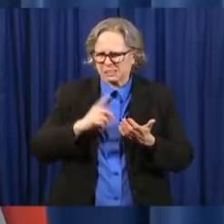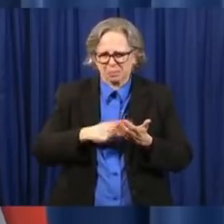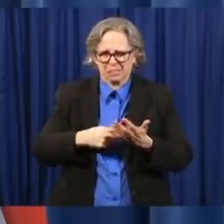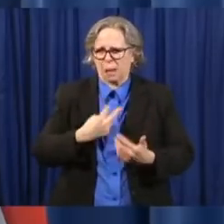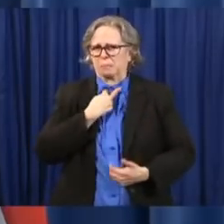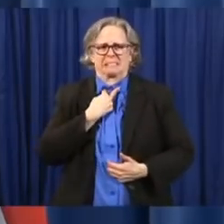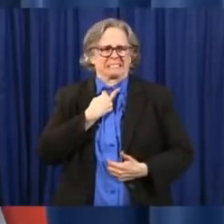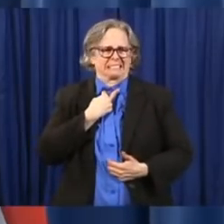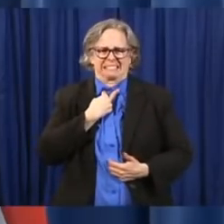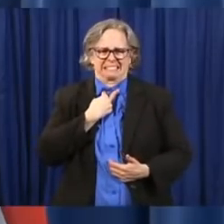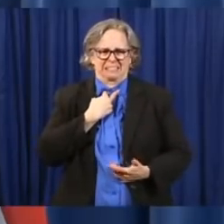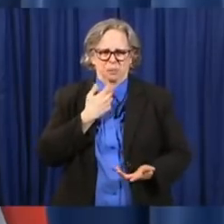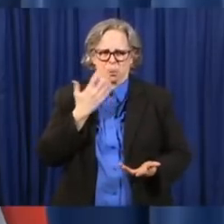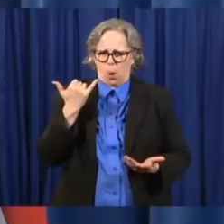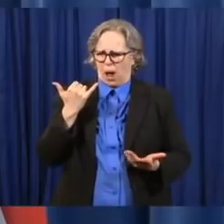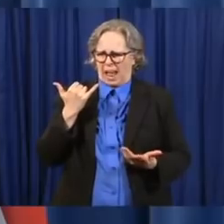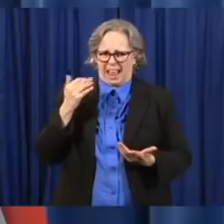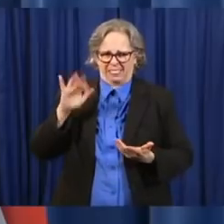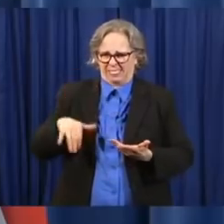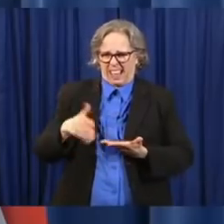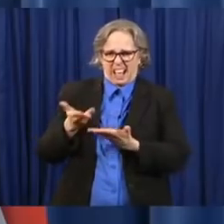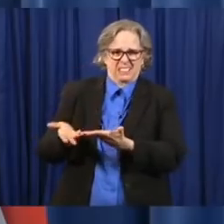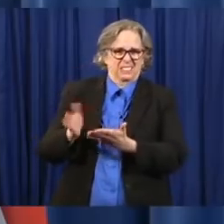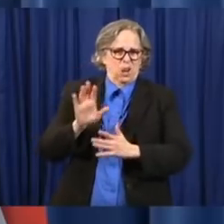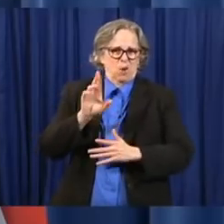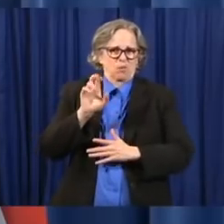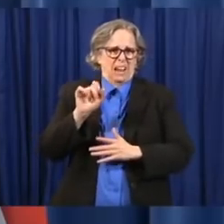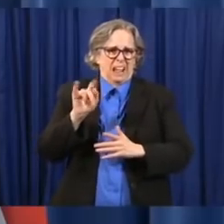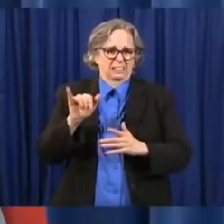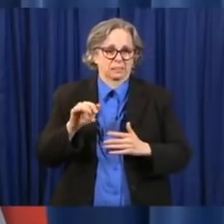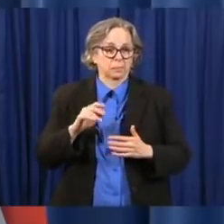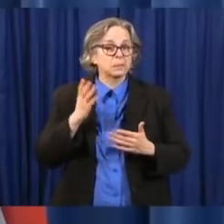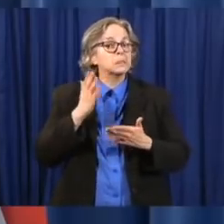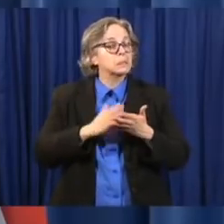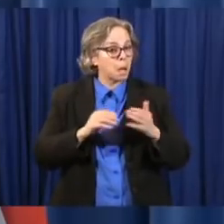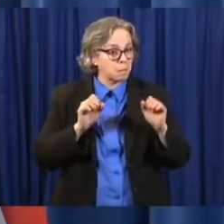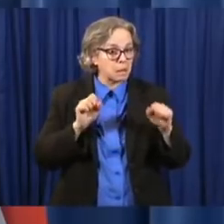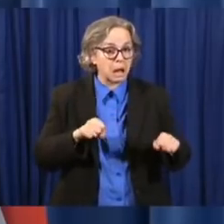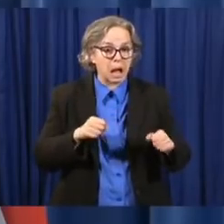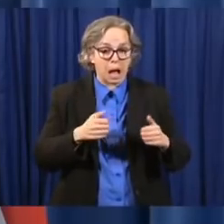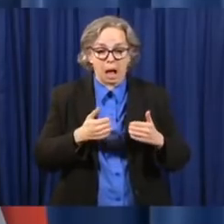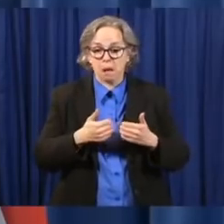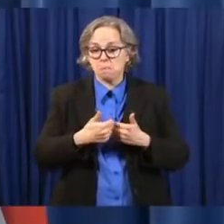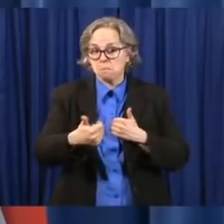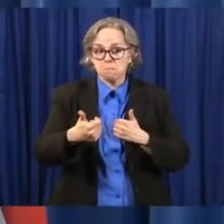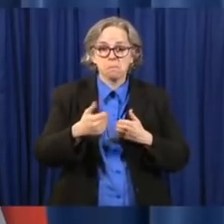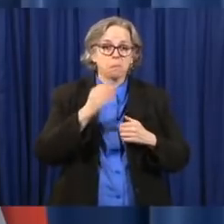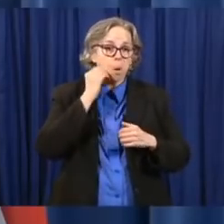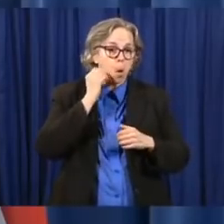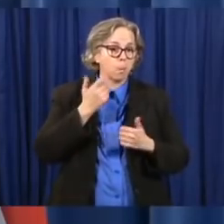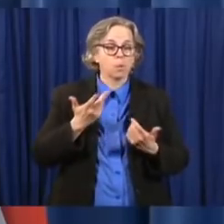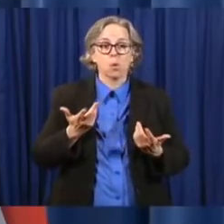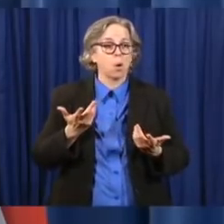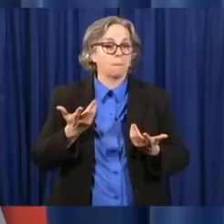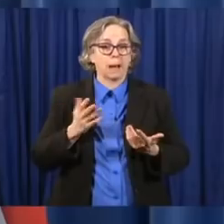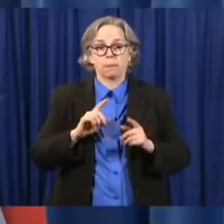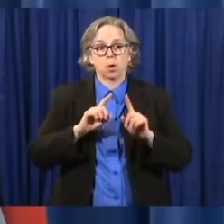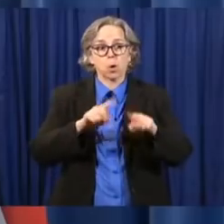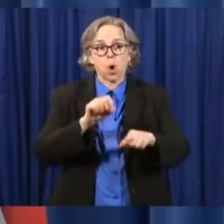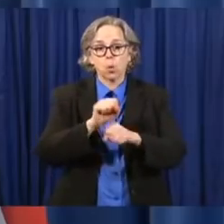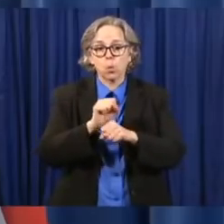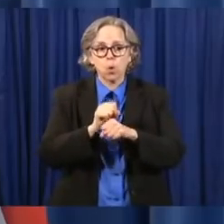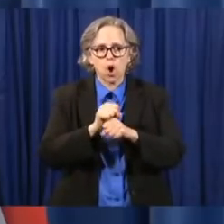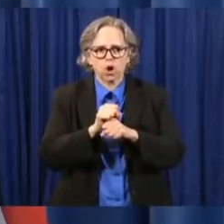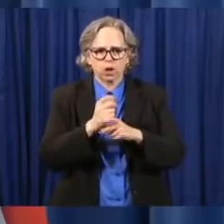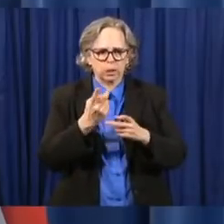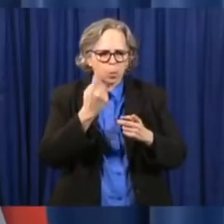But there are some jobs that you can work from home. There are also jobs that you could be more isolated at work. And so, you know,